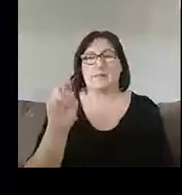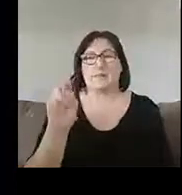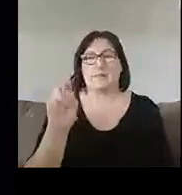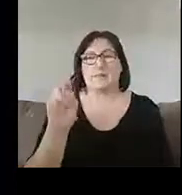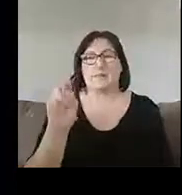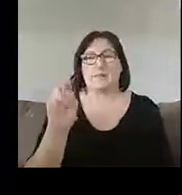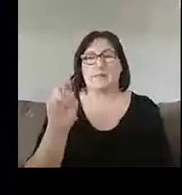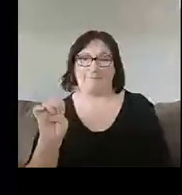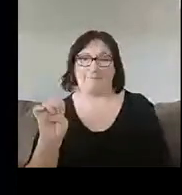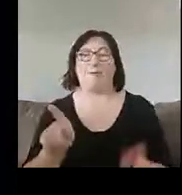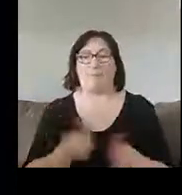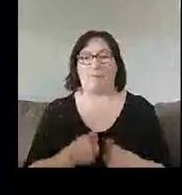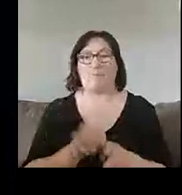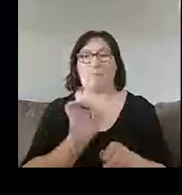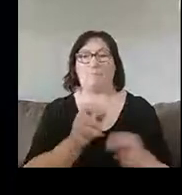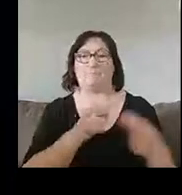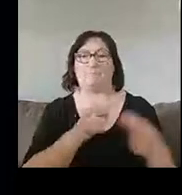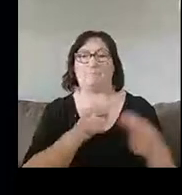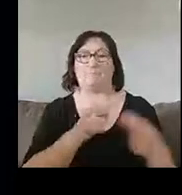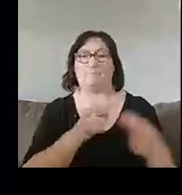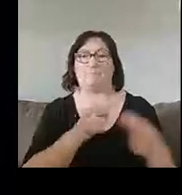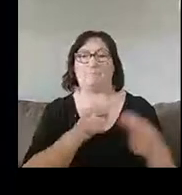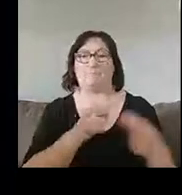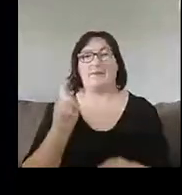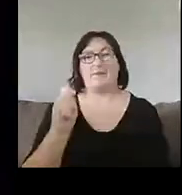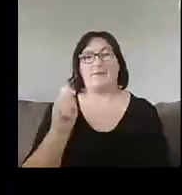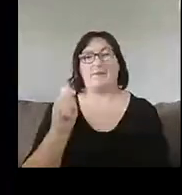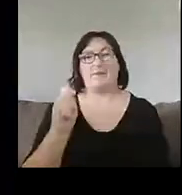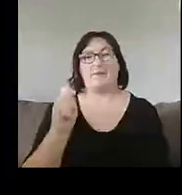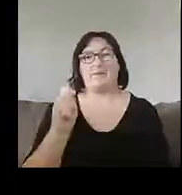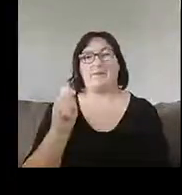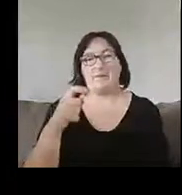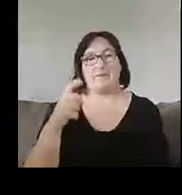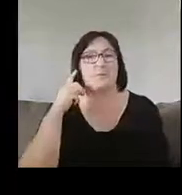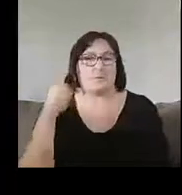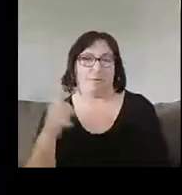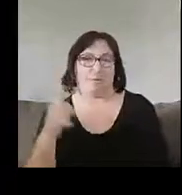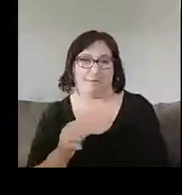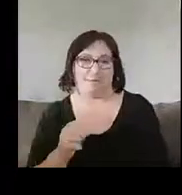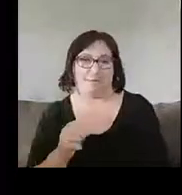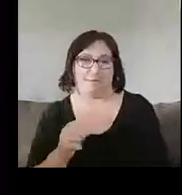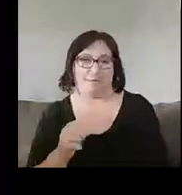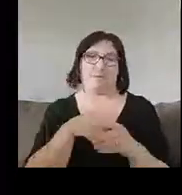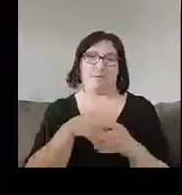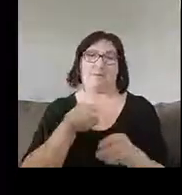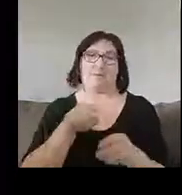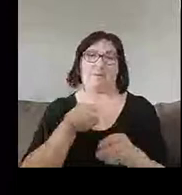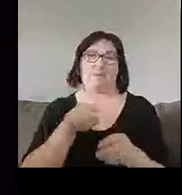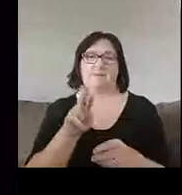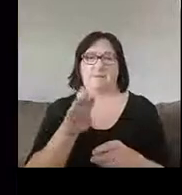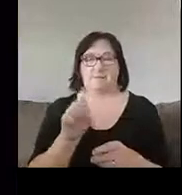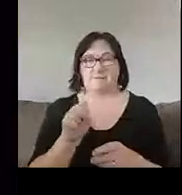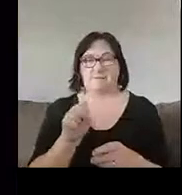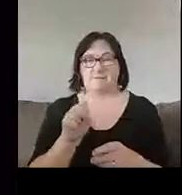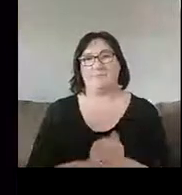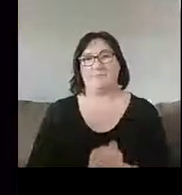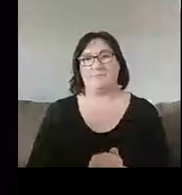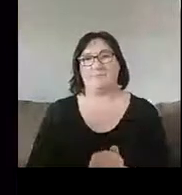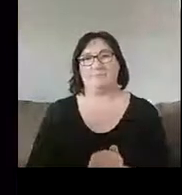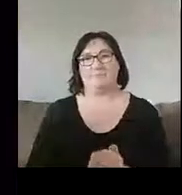tax compliant and to stay tax compliant within SARS. I would like to start off by reading the purpose and